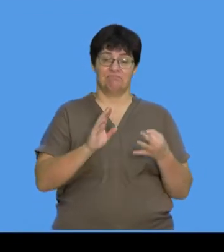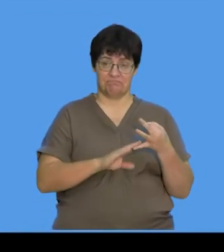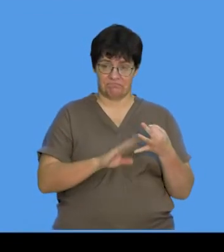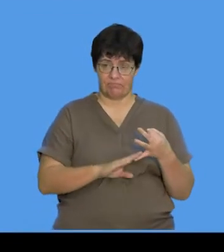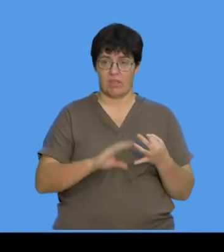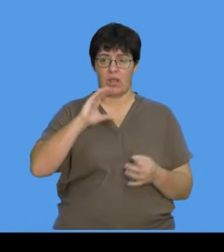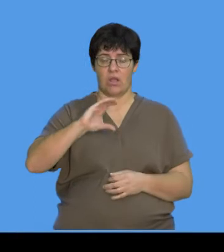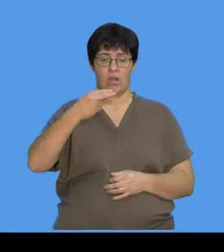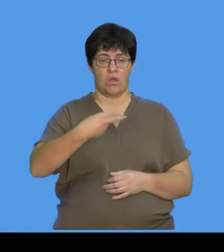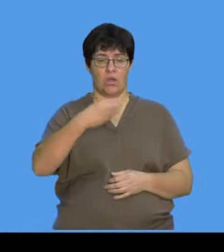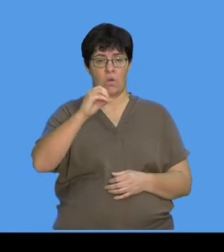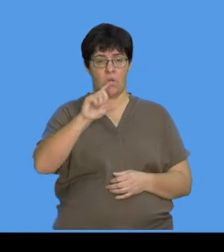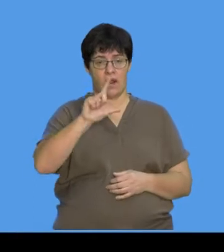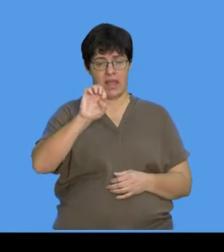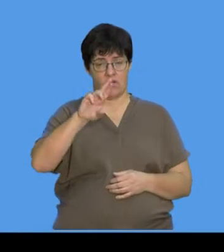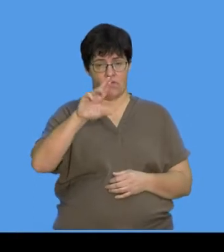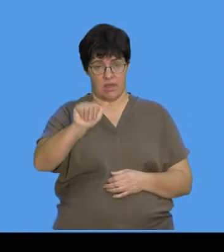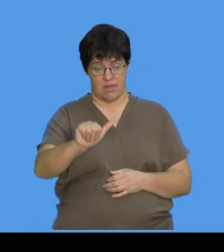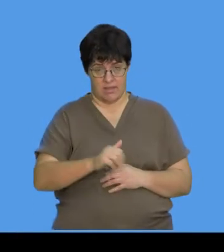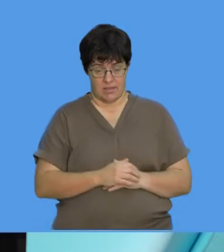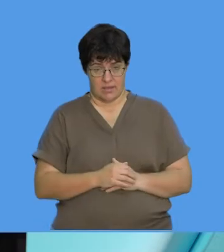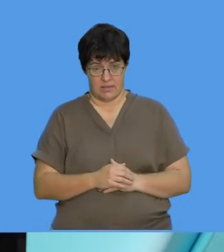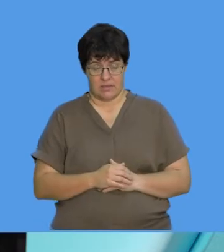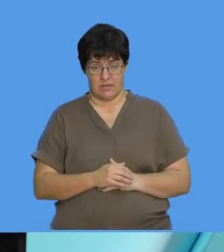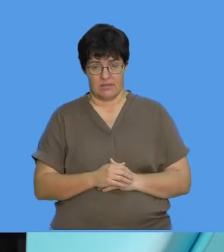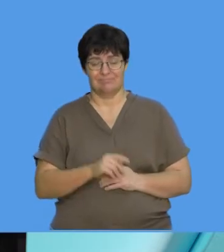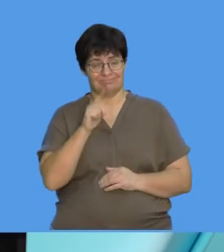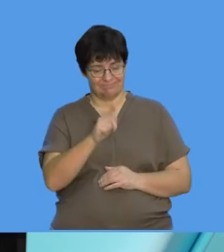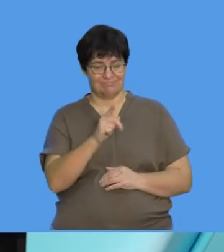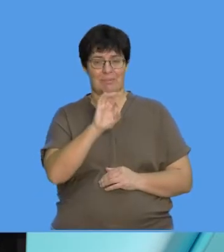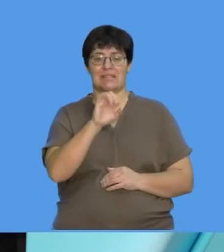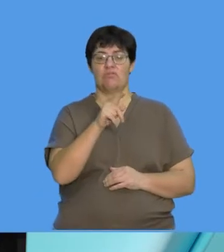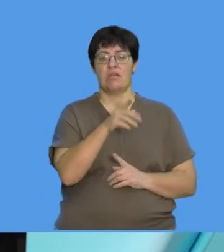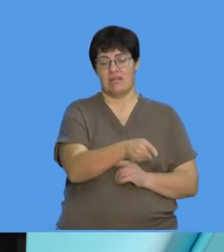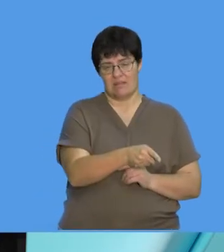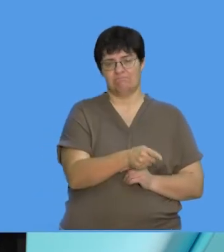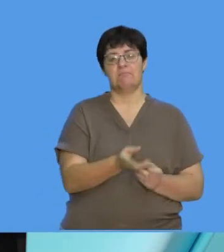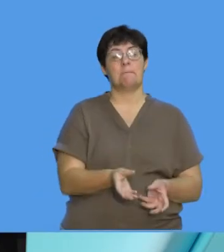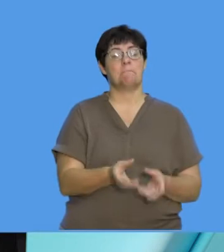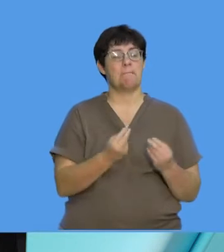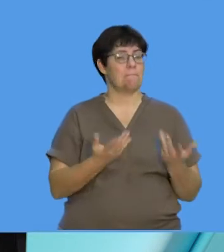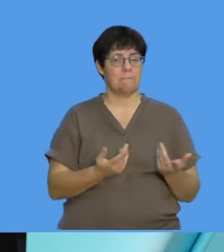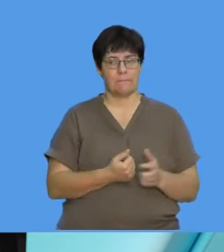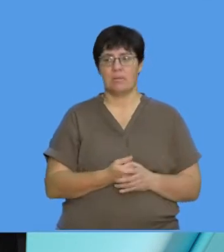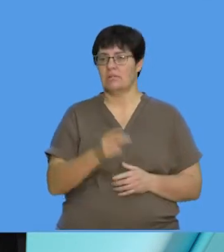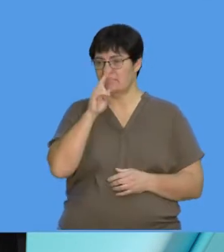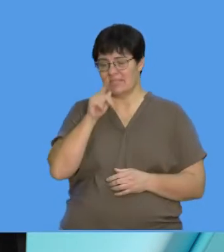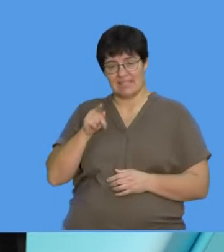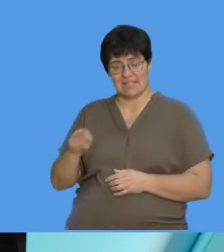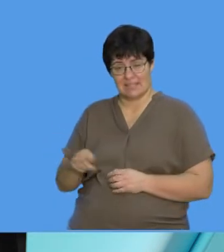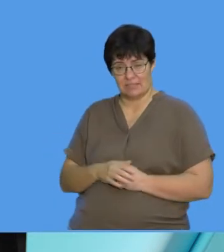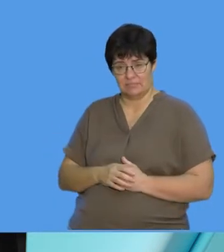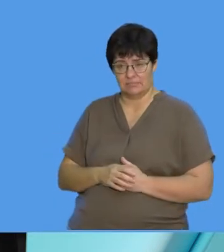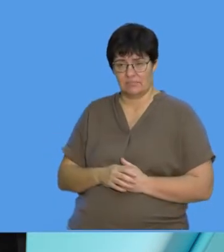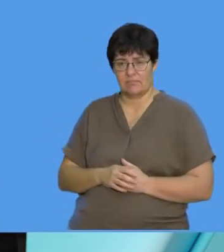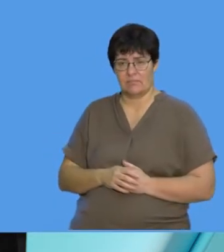Okay, cholera. Now, cholera is a bacteria that we usually find, if you have a look at the